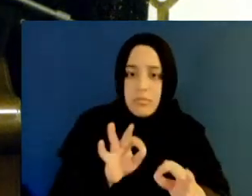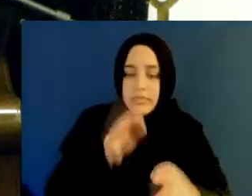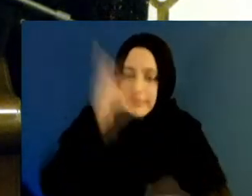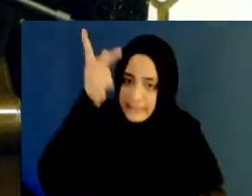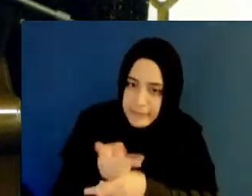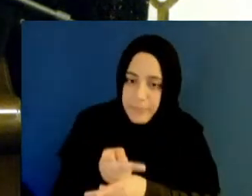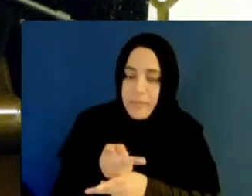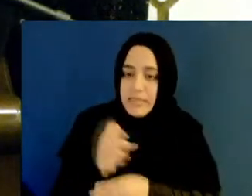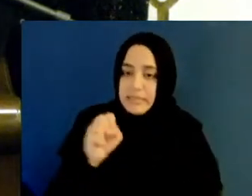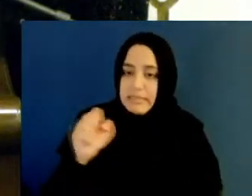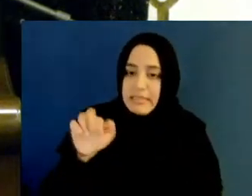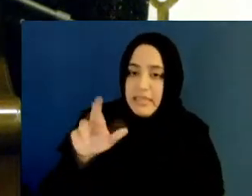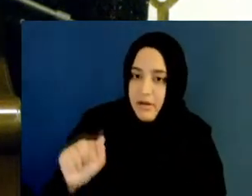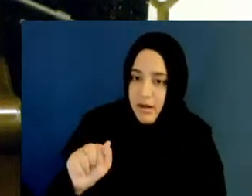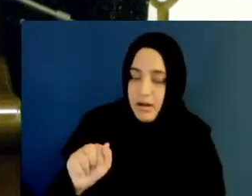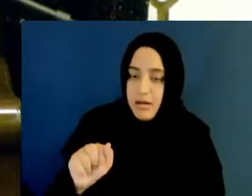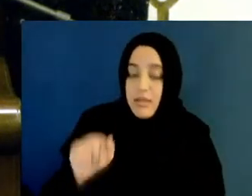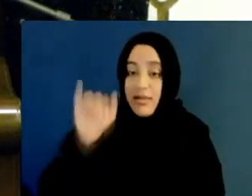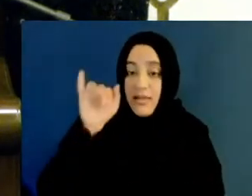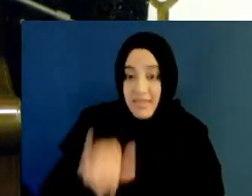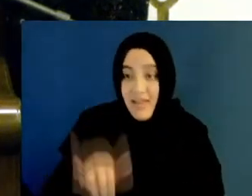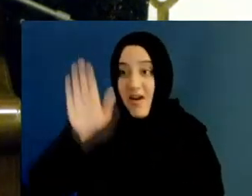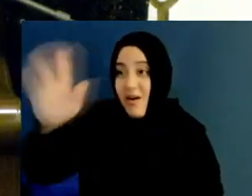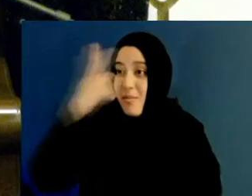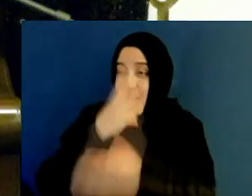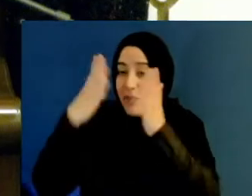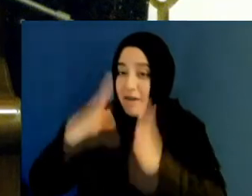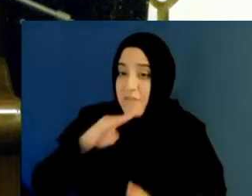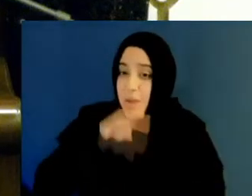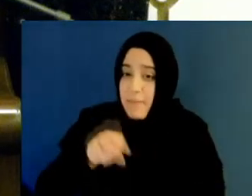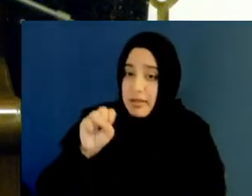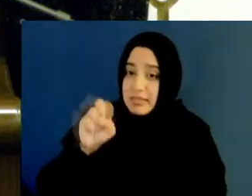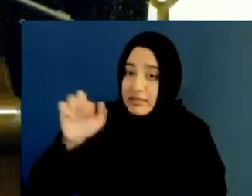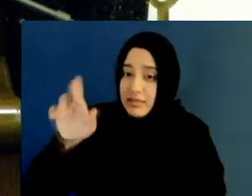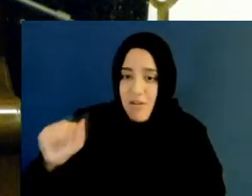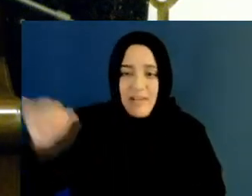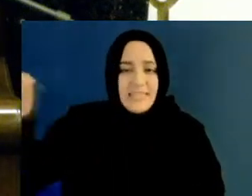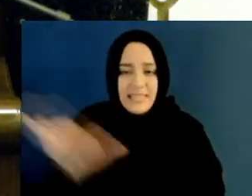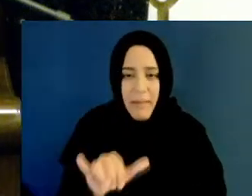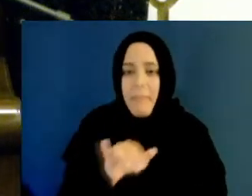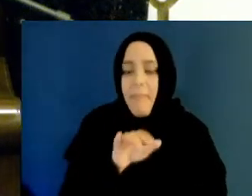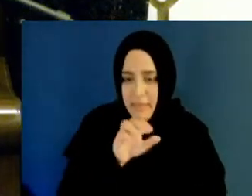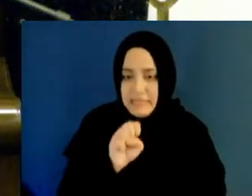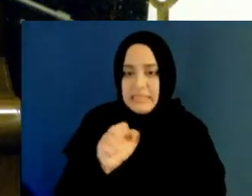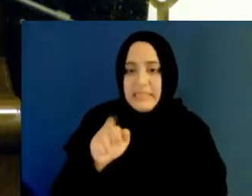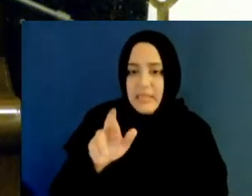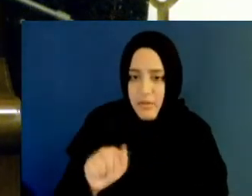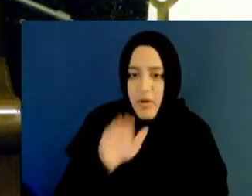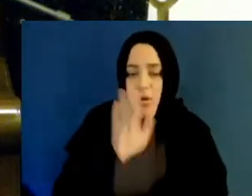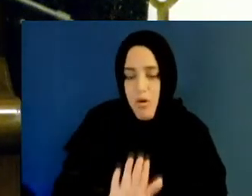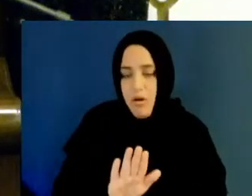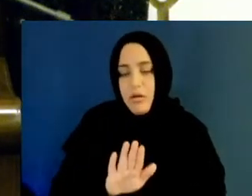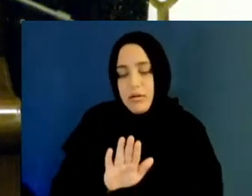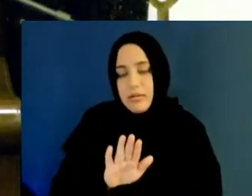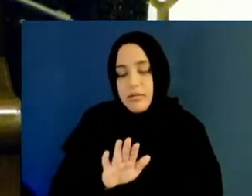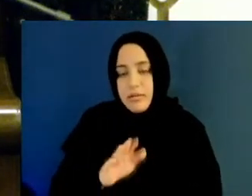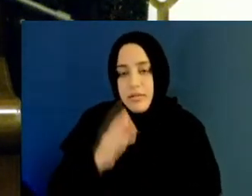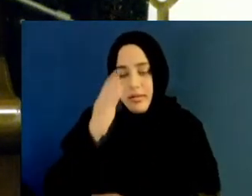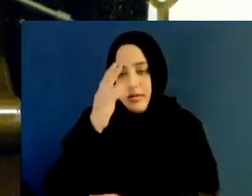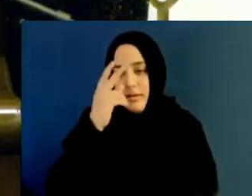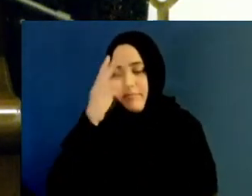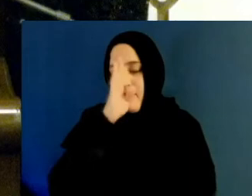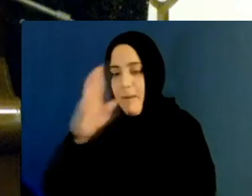Mu'mineen. And Imam Sajjad made this absolutely clear at the heart of the seat of Bani